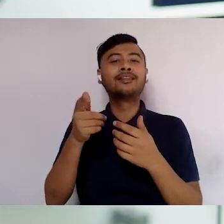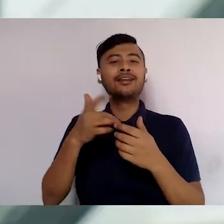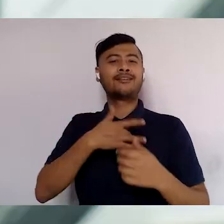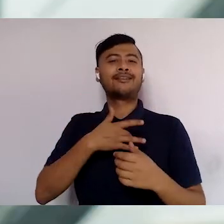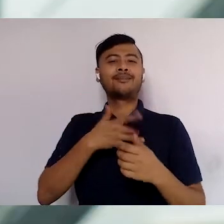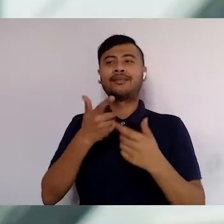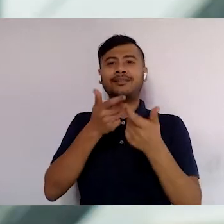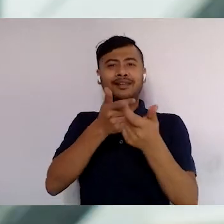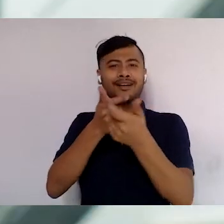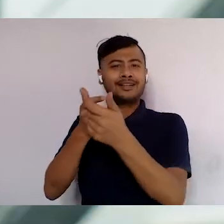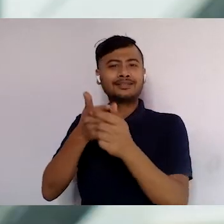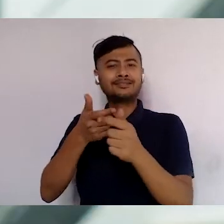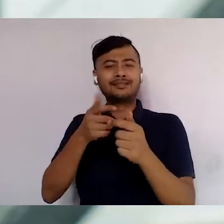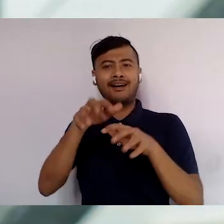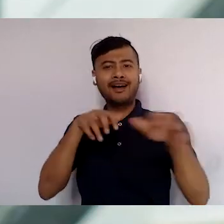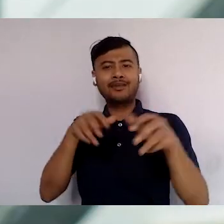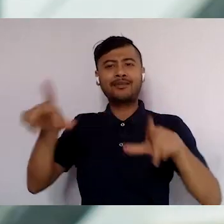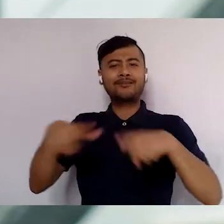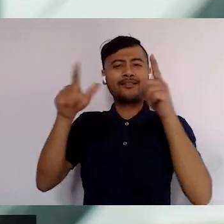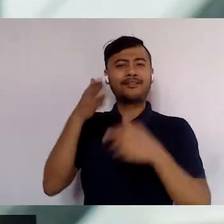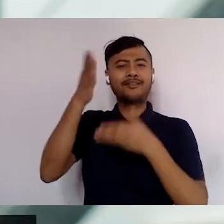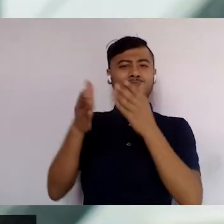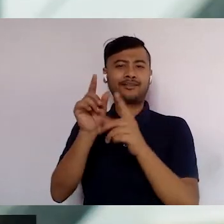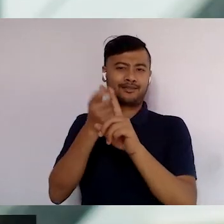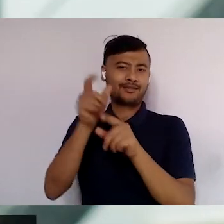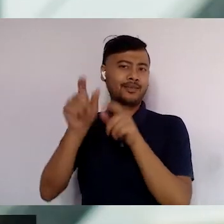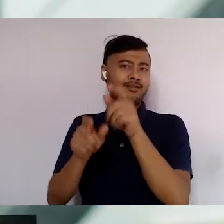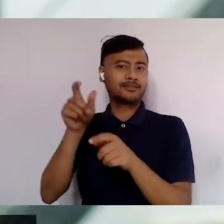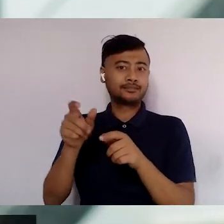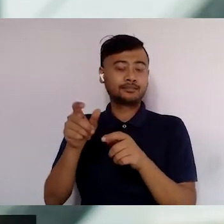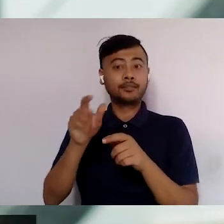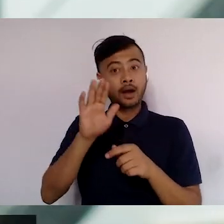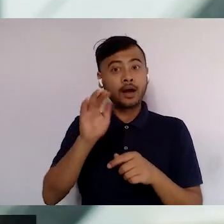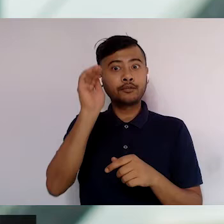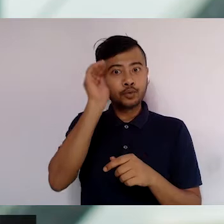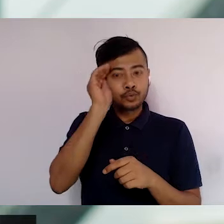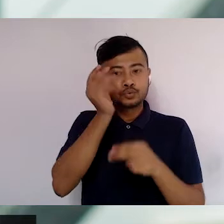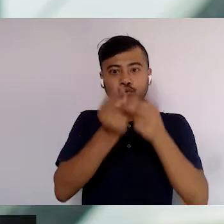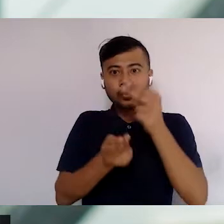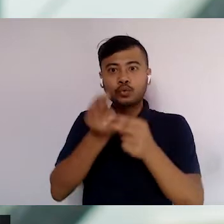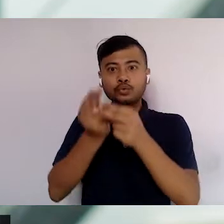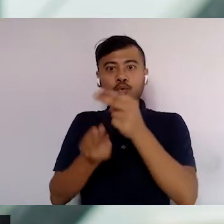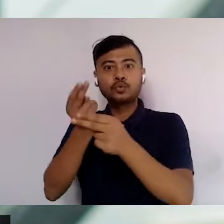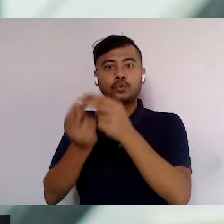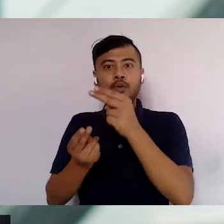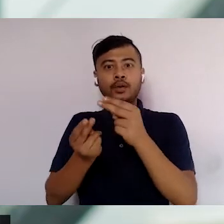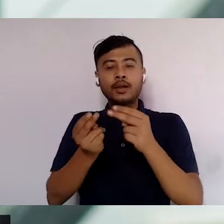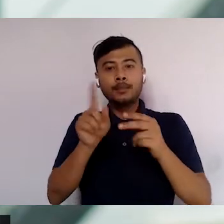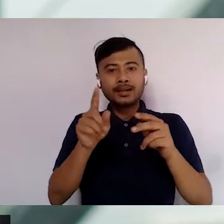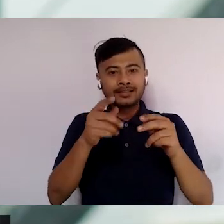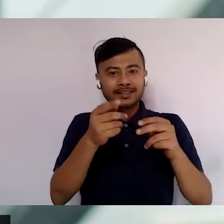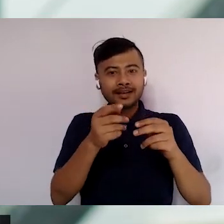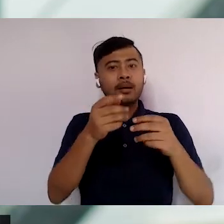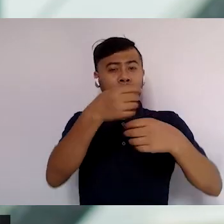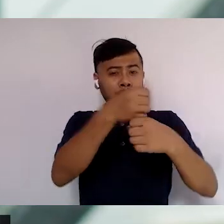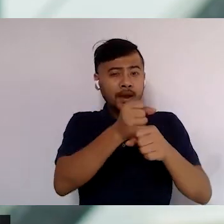trips. From the 18th to late 19th century, the news of these incidents changed across years, and the imagery of a tiger